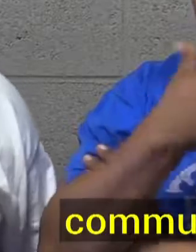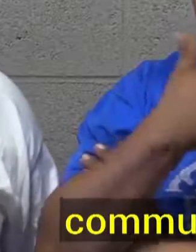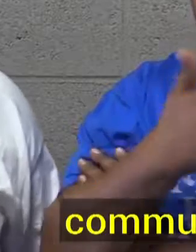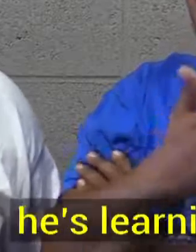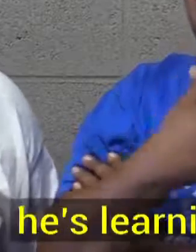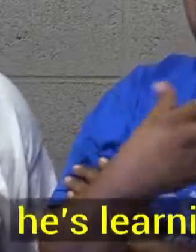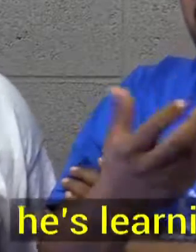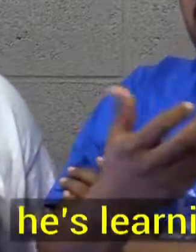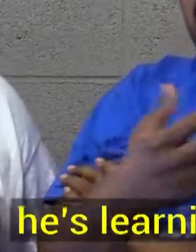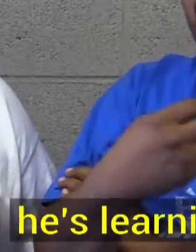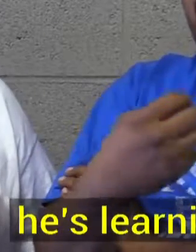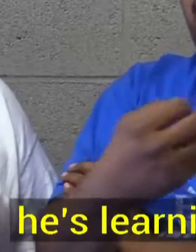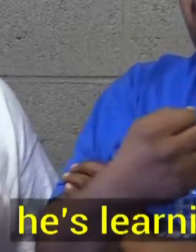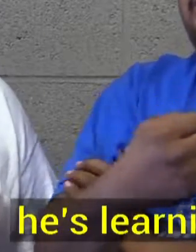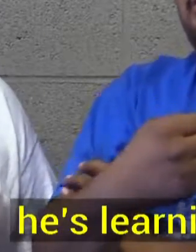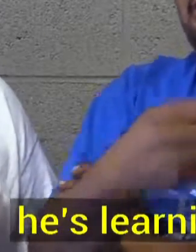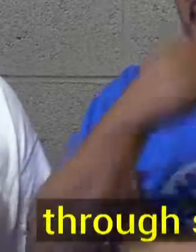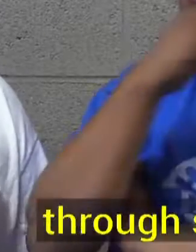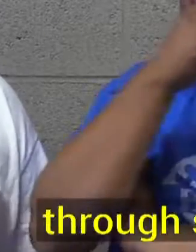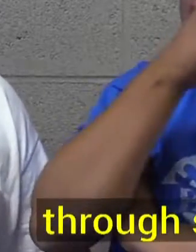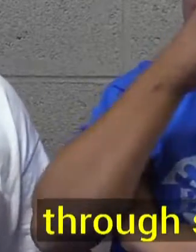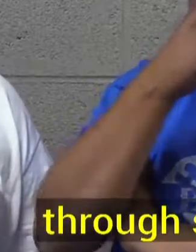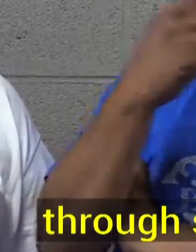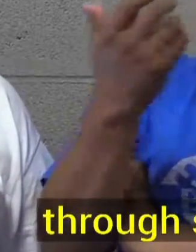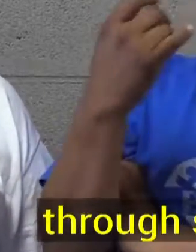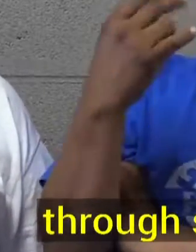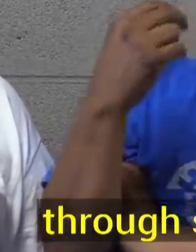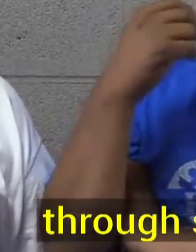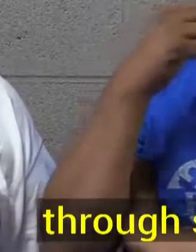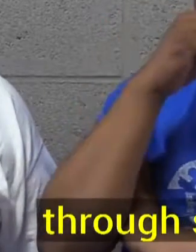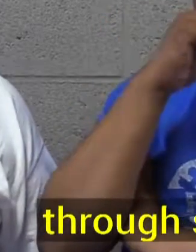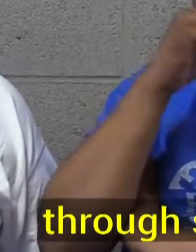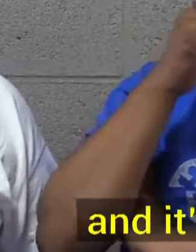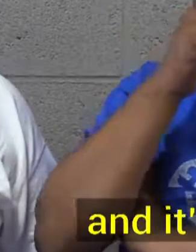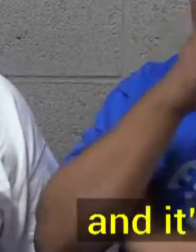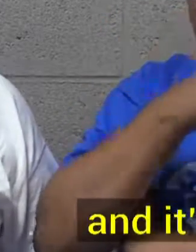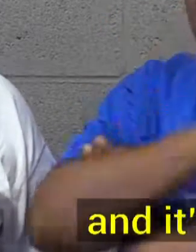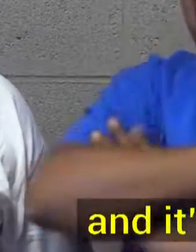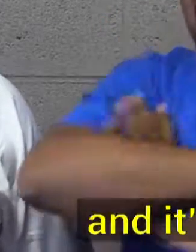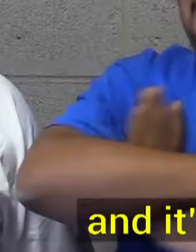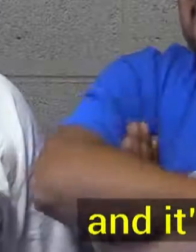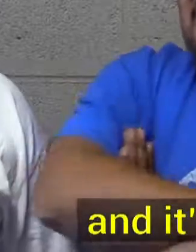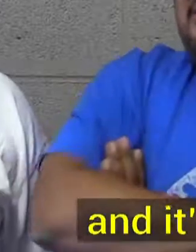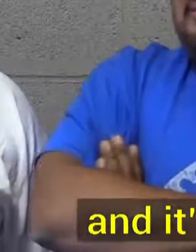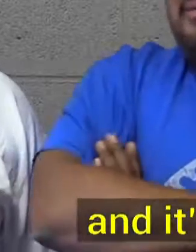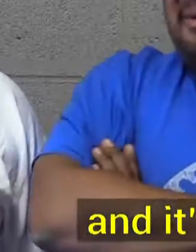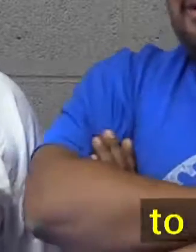and he's learning a few words through sign language, and